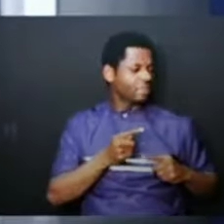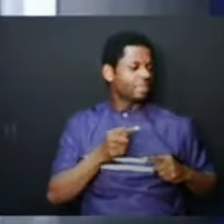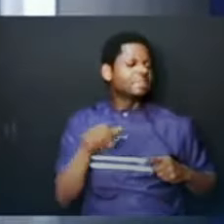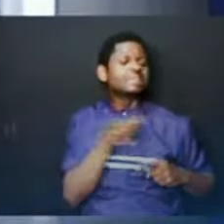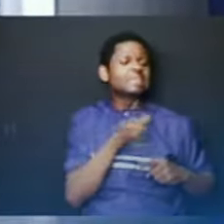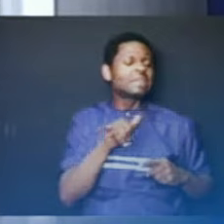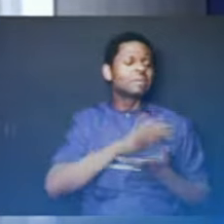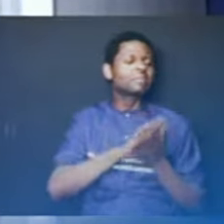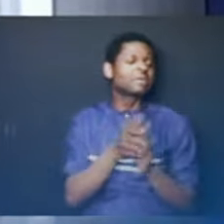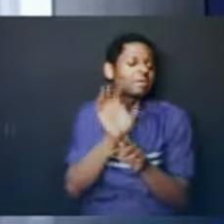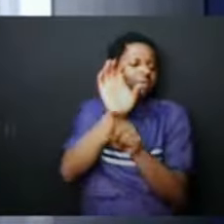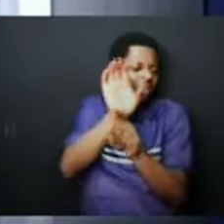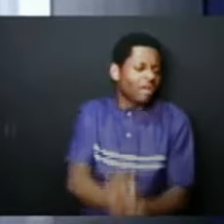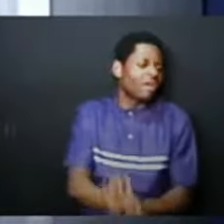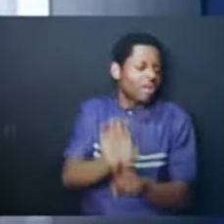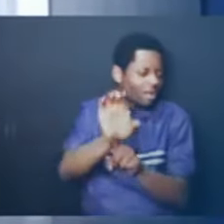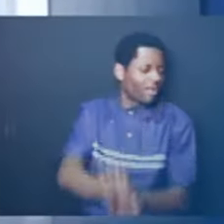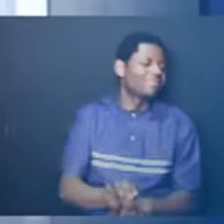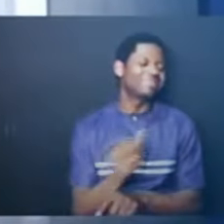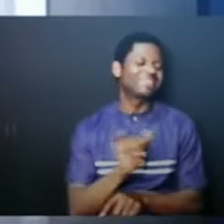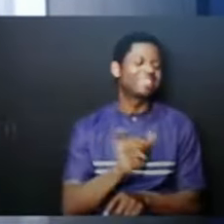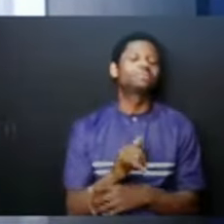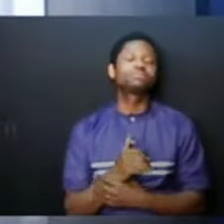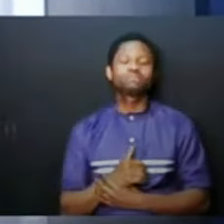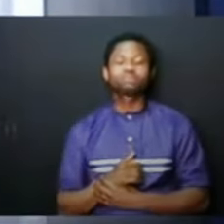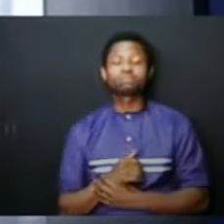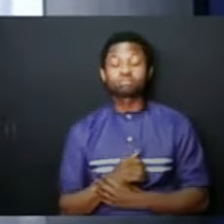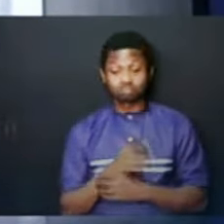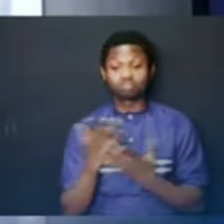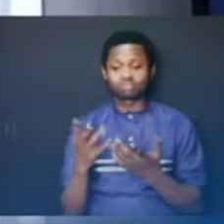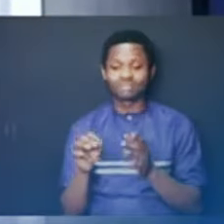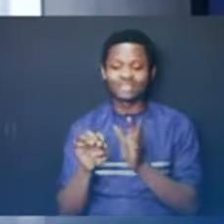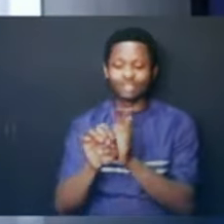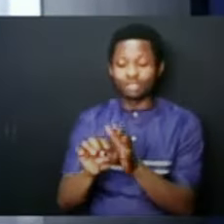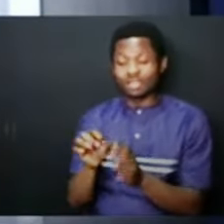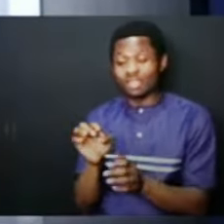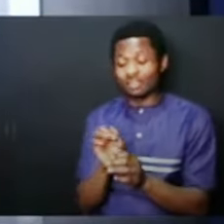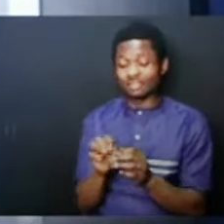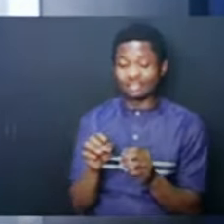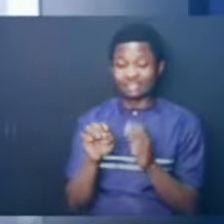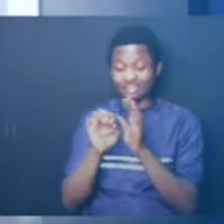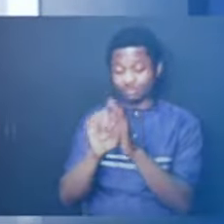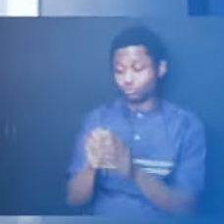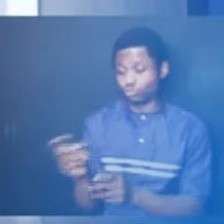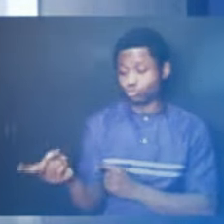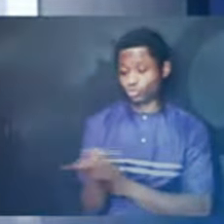See, it's when you are holding a grudge against someone.